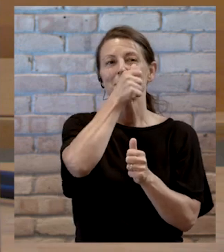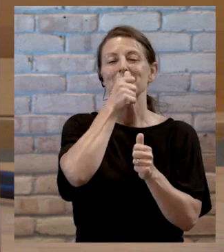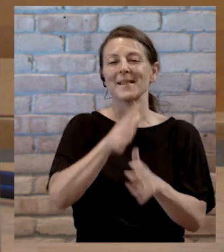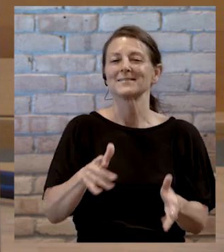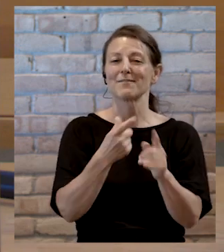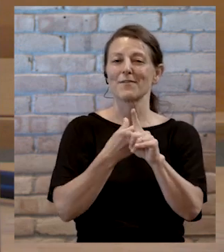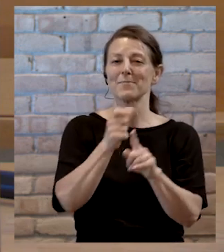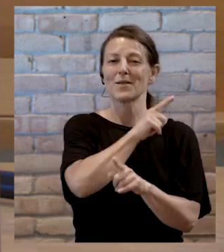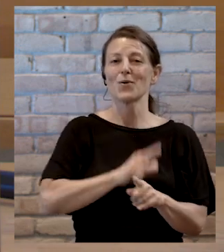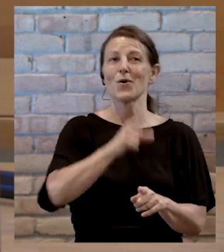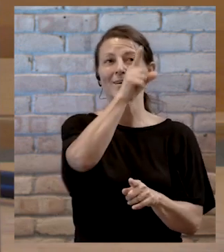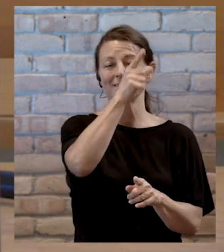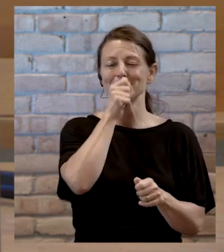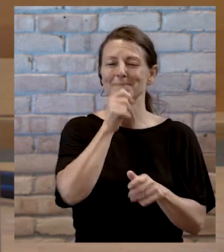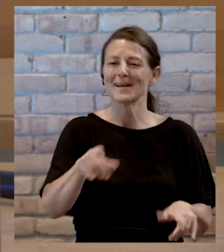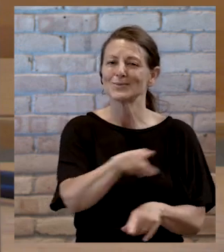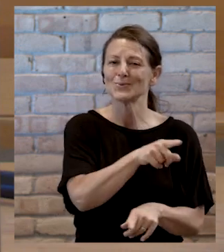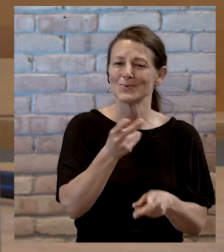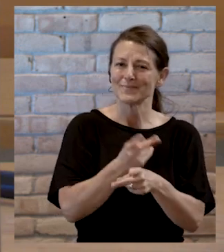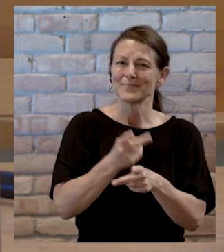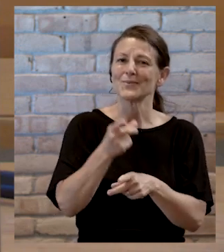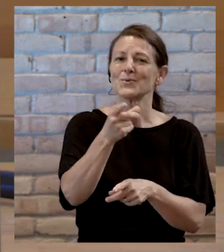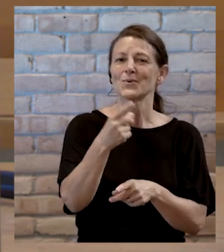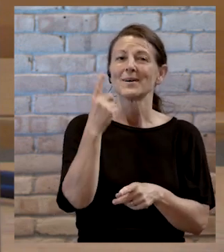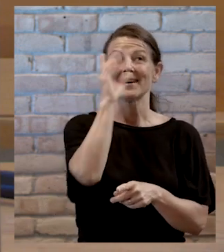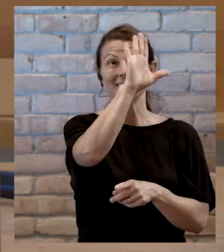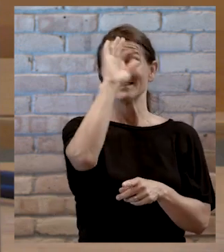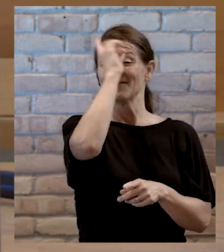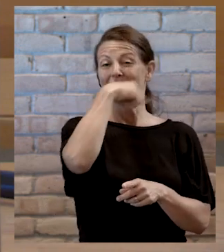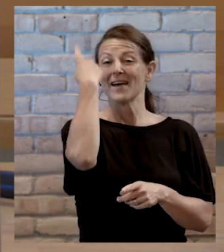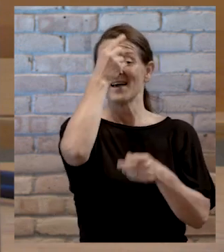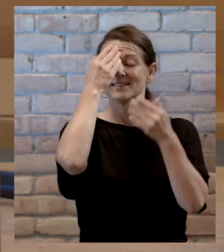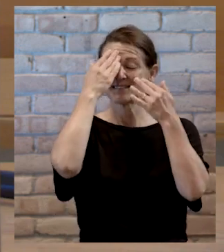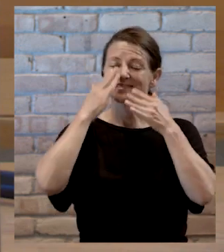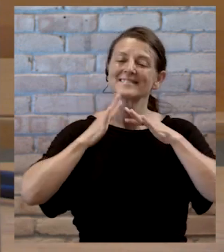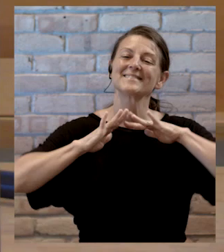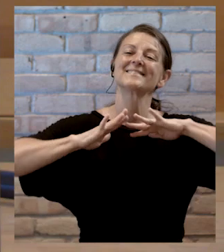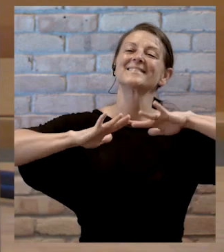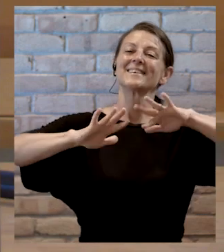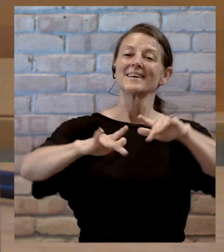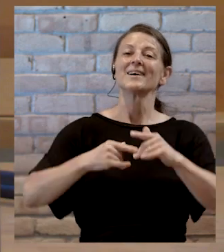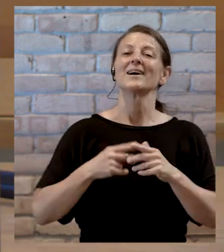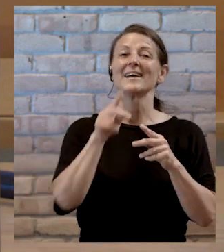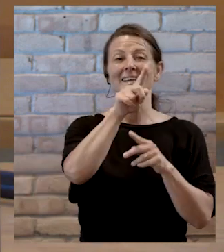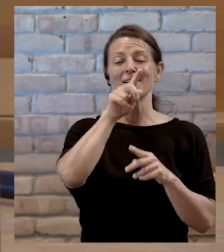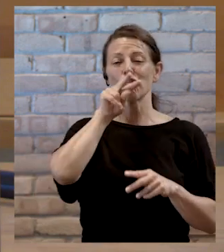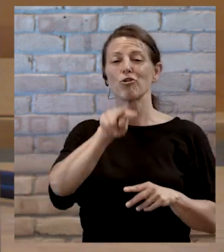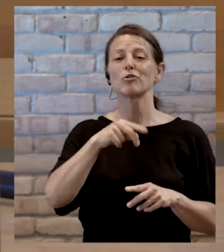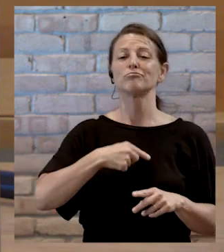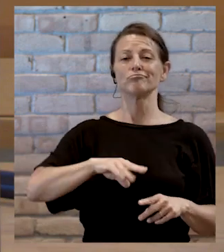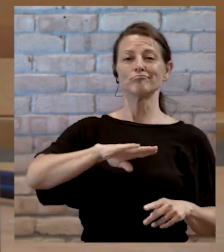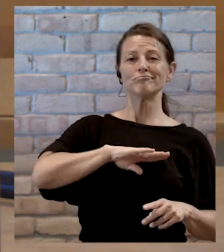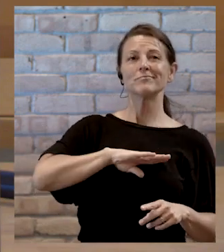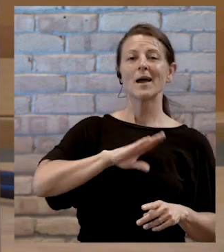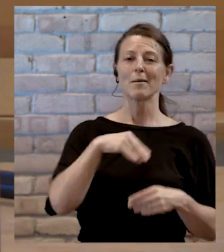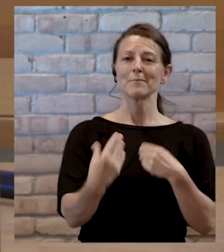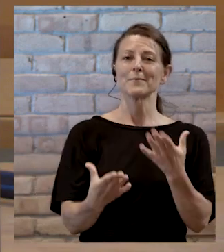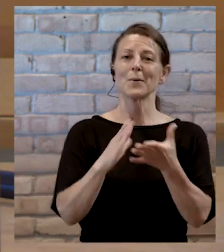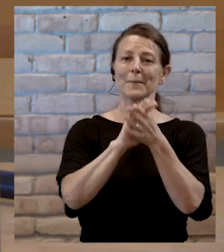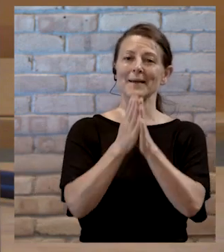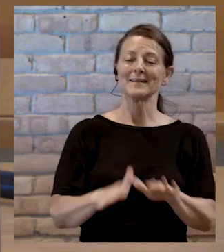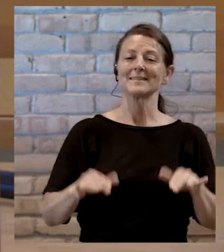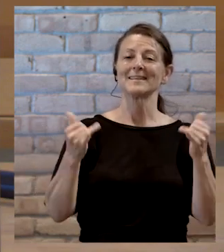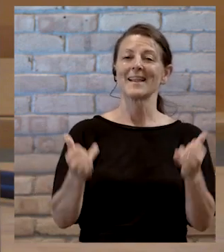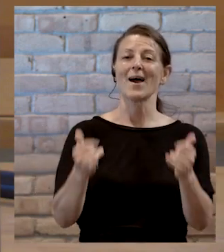keep you. The Lord make his face to shine on you and be gracious unto you. The Lord look upon you with his favor and give you his peace